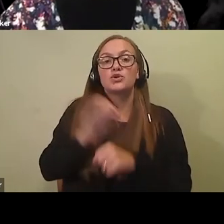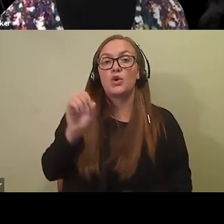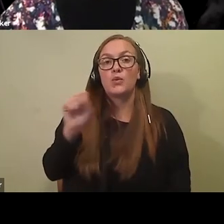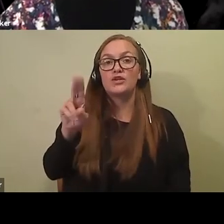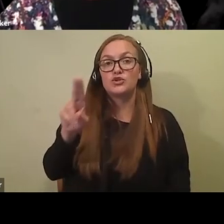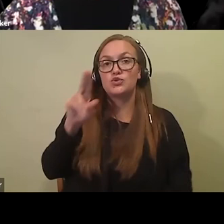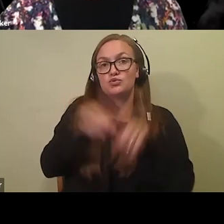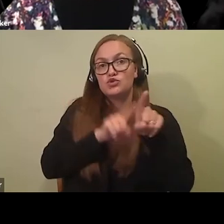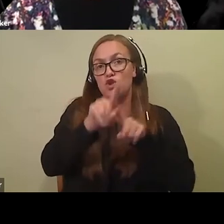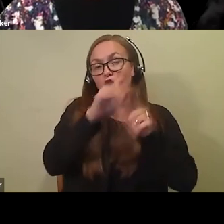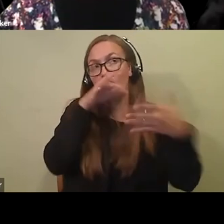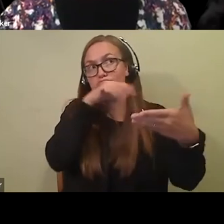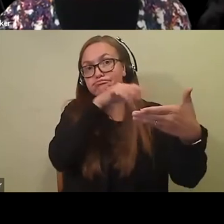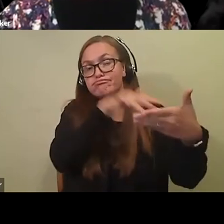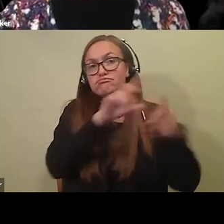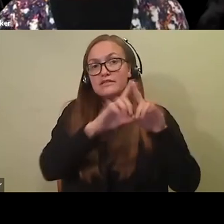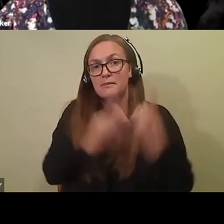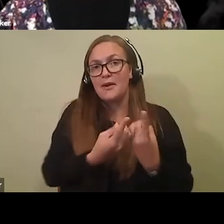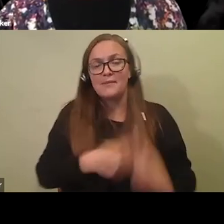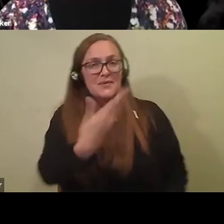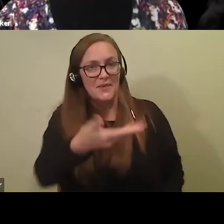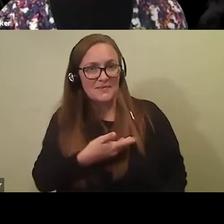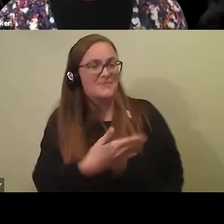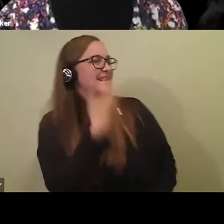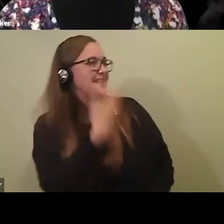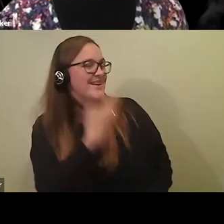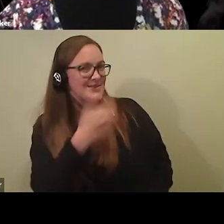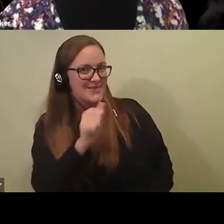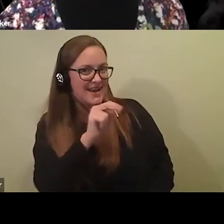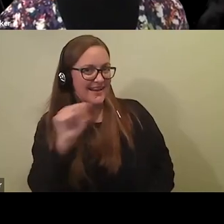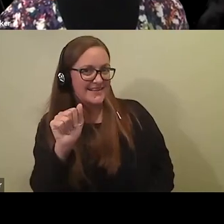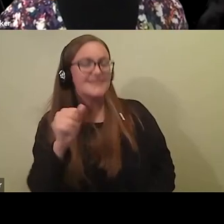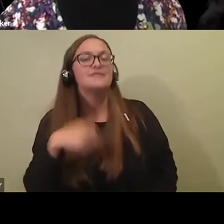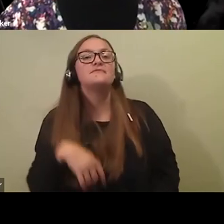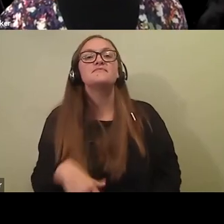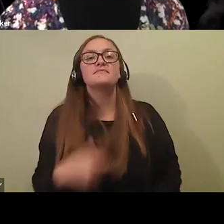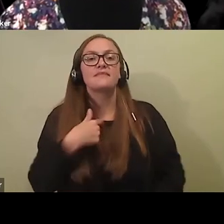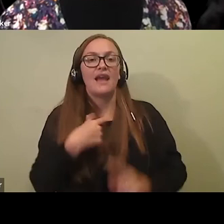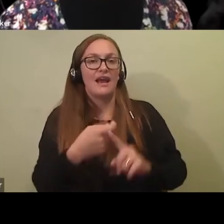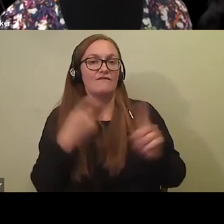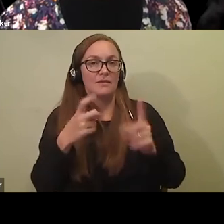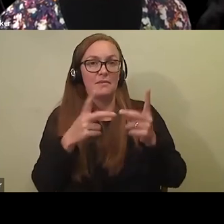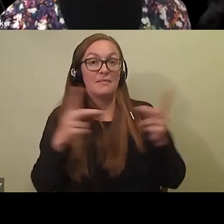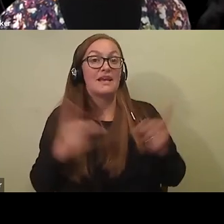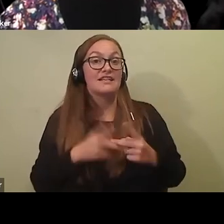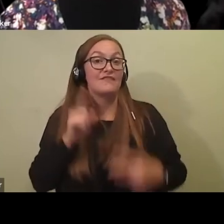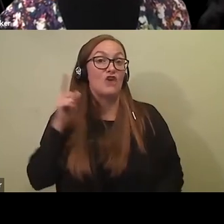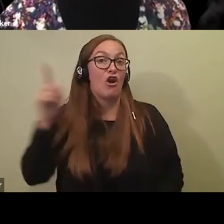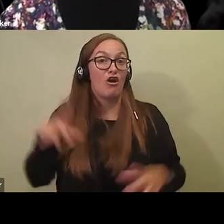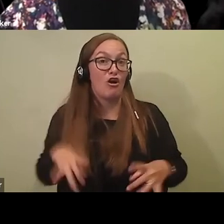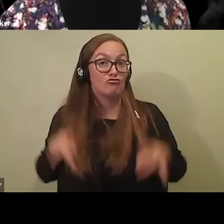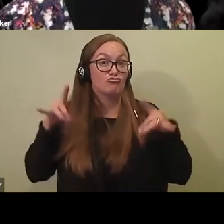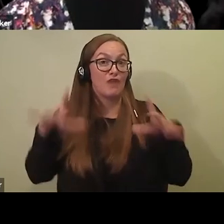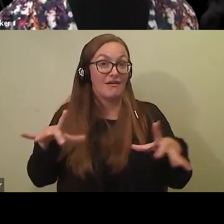Astronomy Department. Welcome, Dr. Martin. Hi, thank you very much, Anna. I do come from a place far, far away. I come from Australia, hence the silly